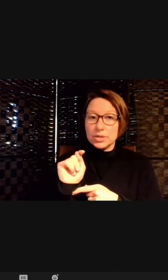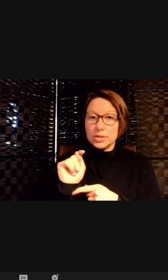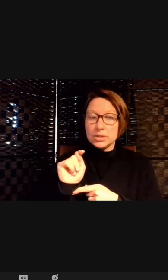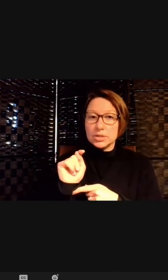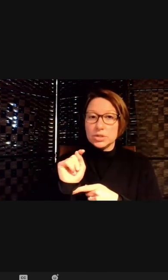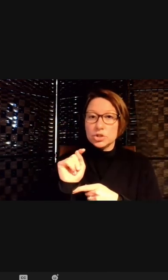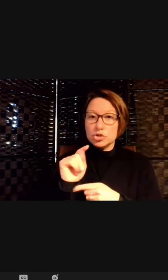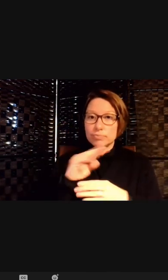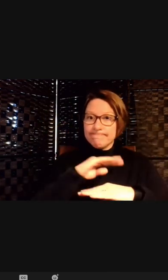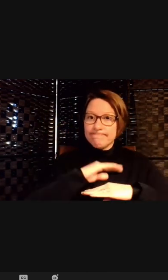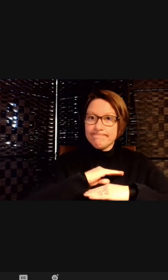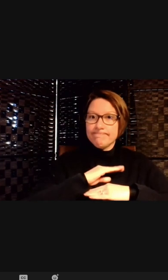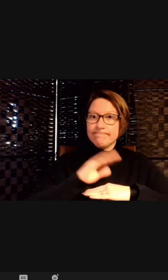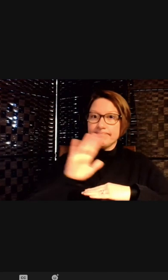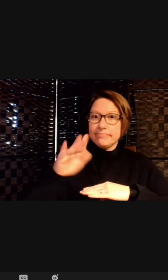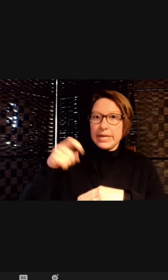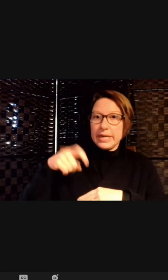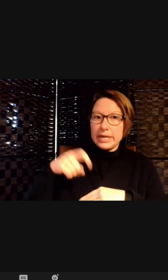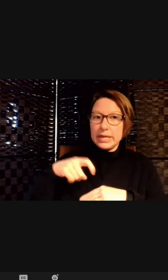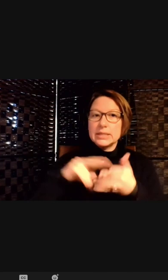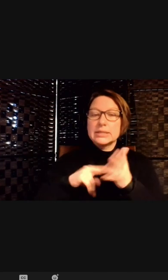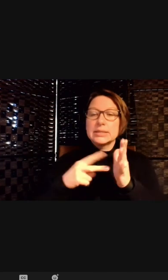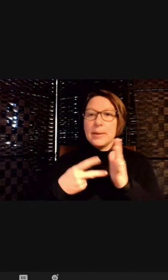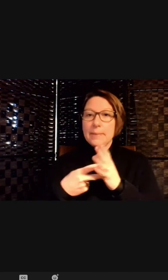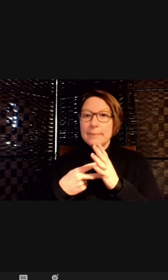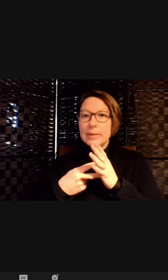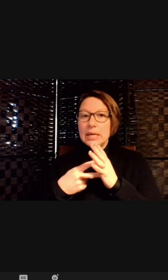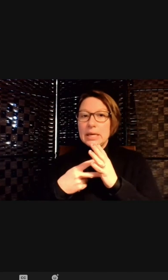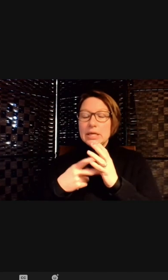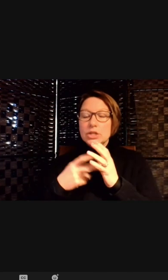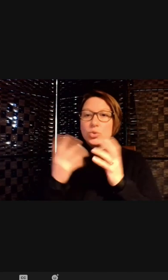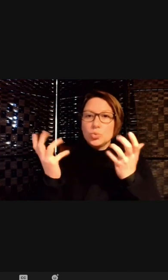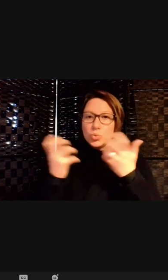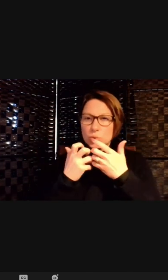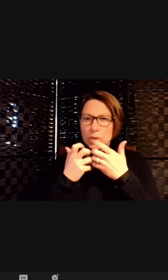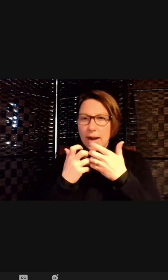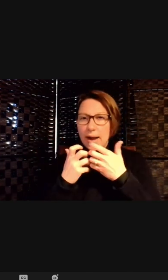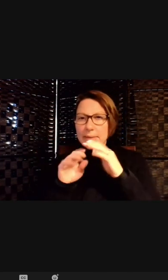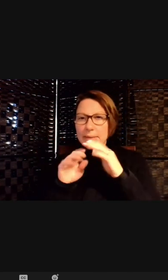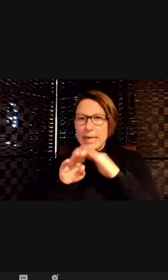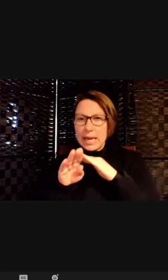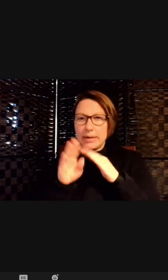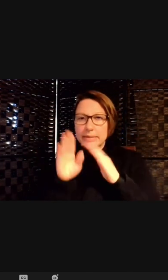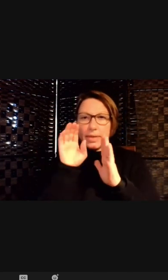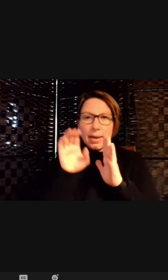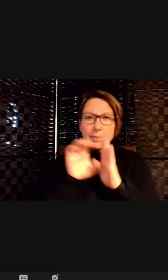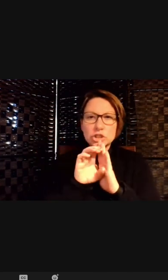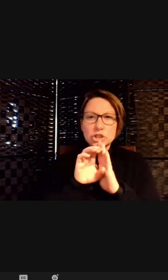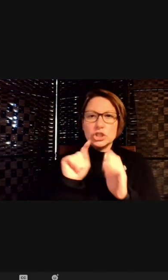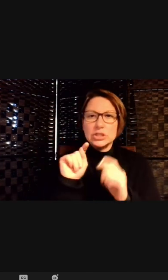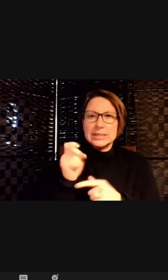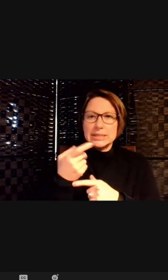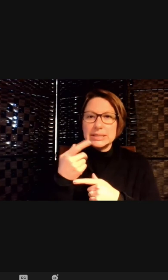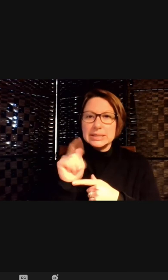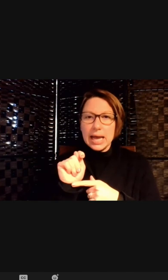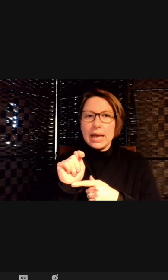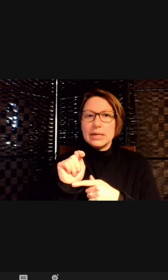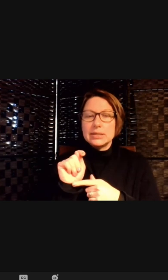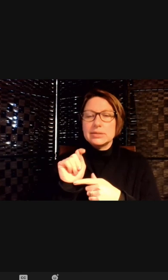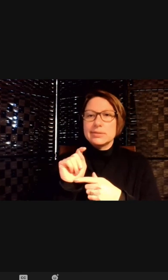to meet the student's needs. So this is where we would be accommodating the images and the text and the activity, whatever items, the manipulatives that you're